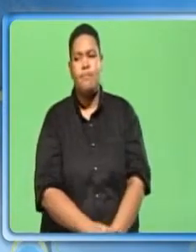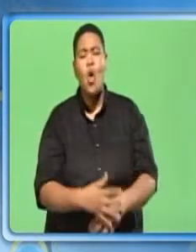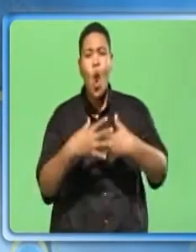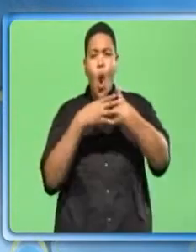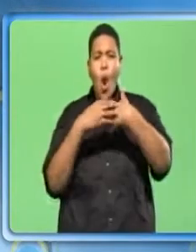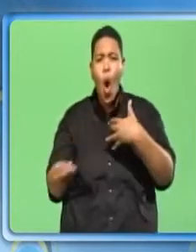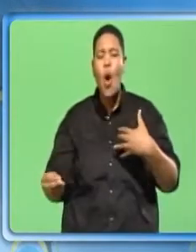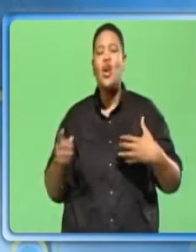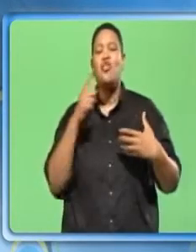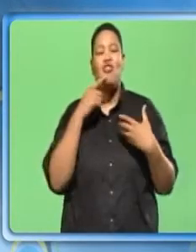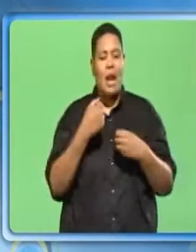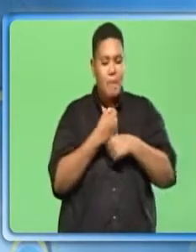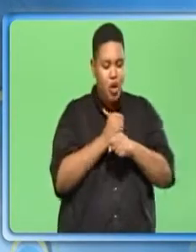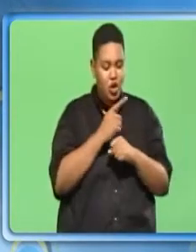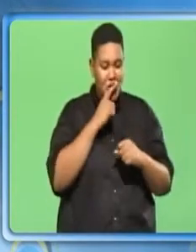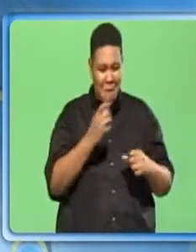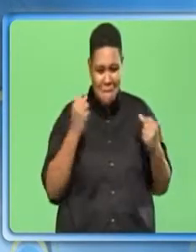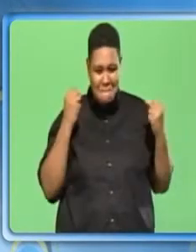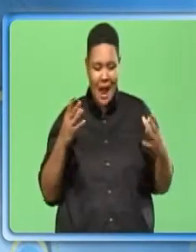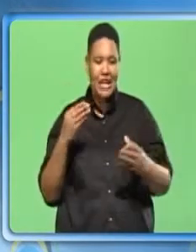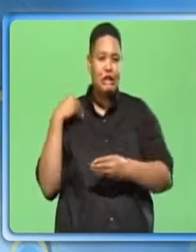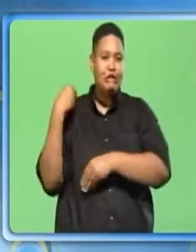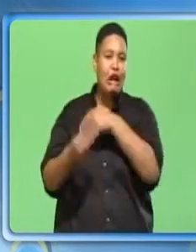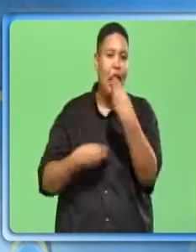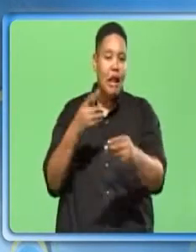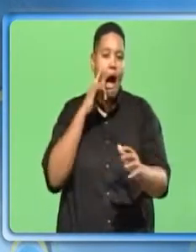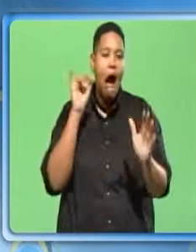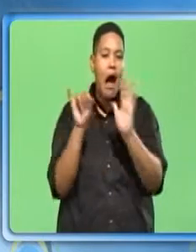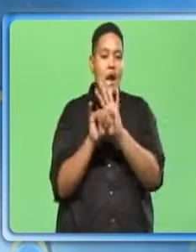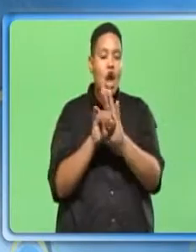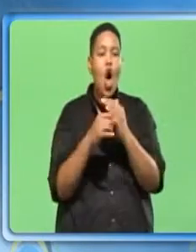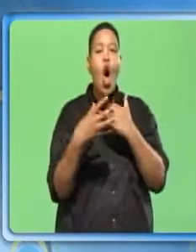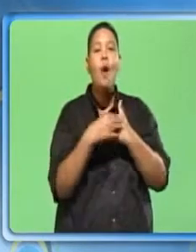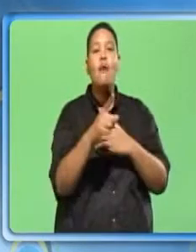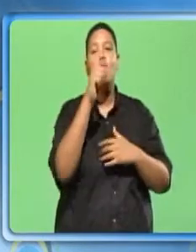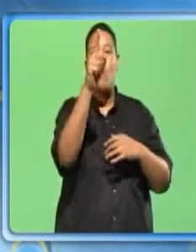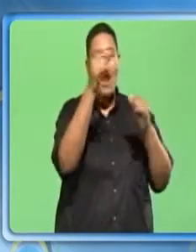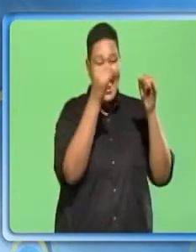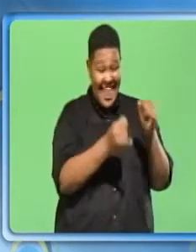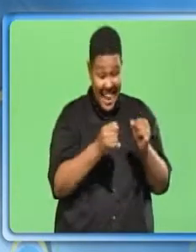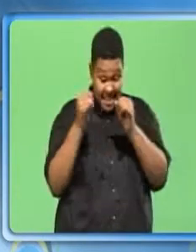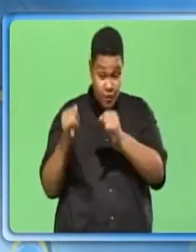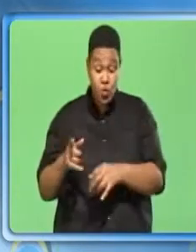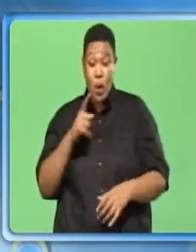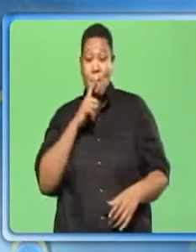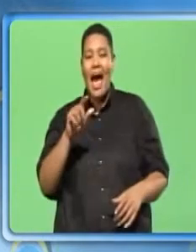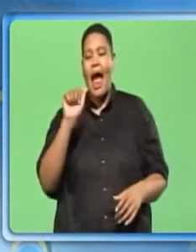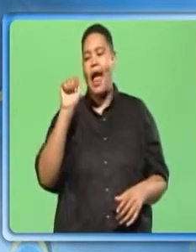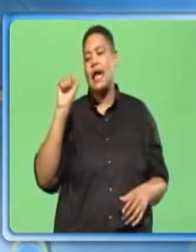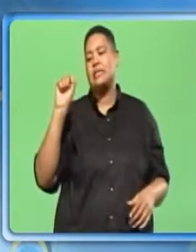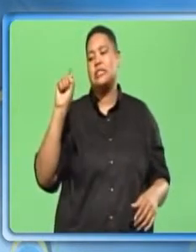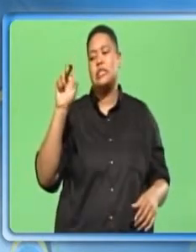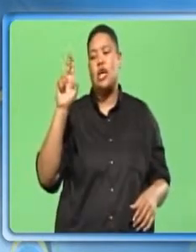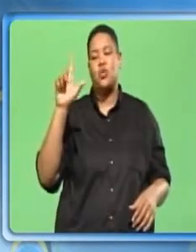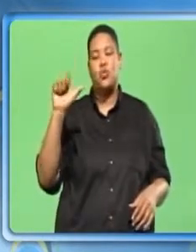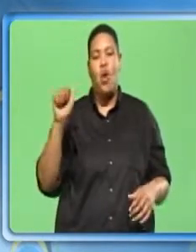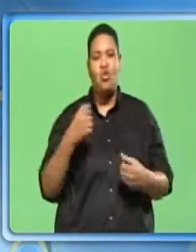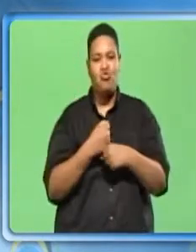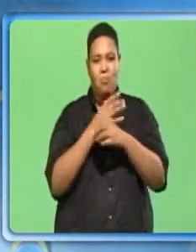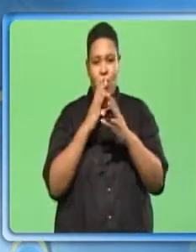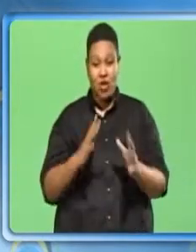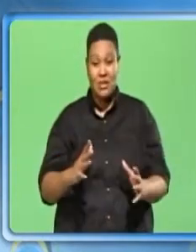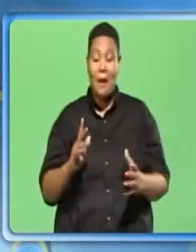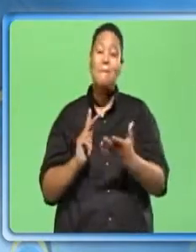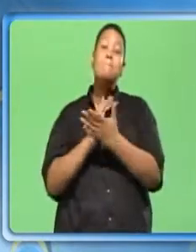Cloning is the production of many genetically identical copies of an individual by asexual reproduction. Plants